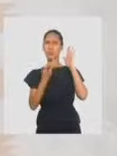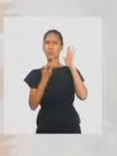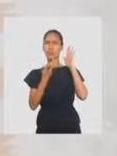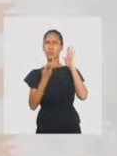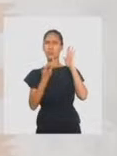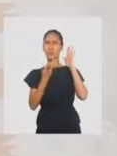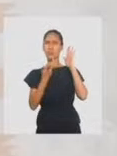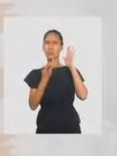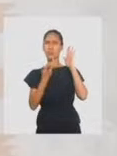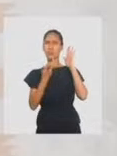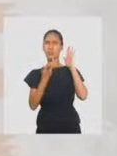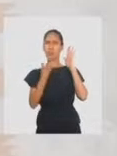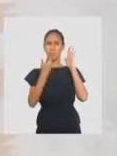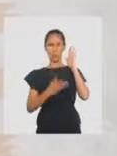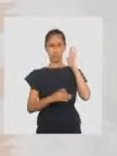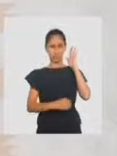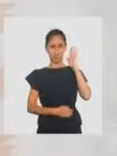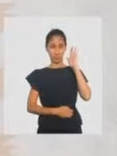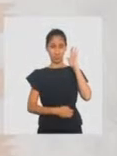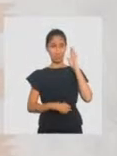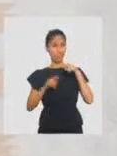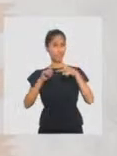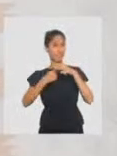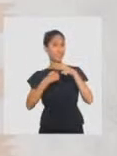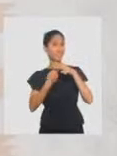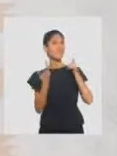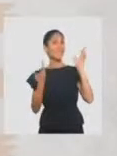Vamos a completar la frase número uno.